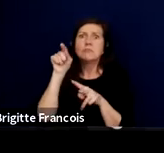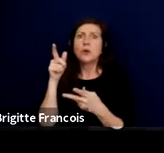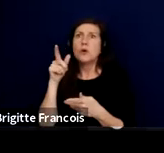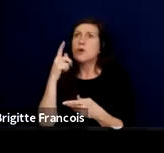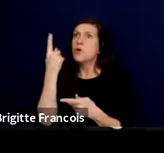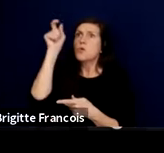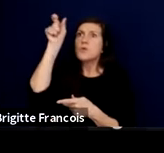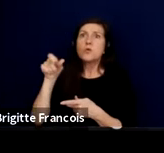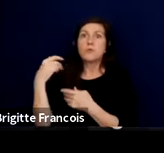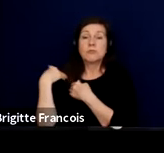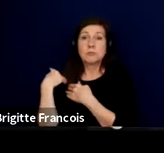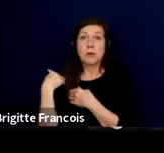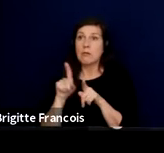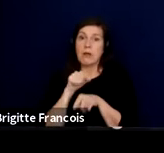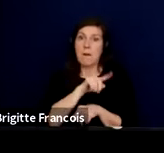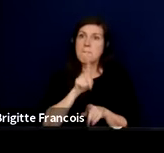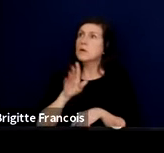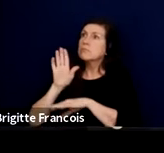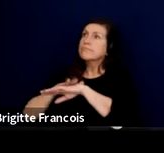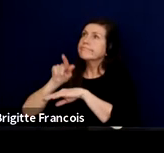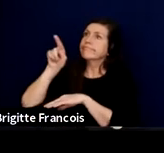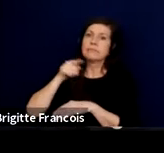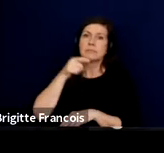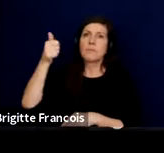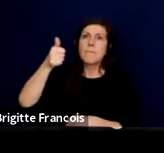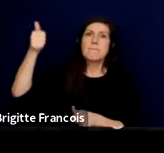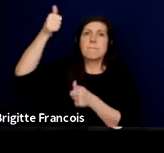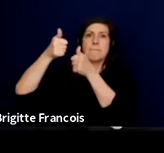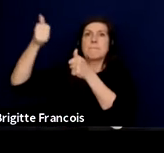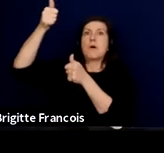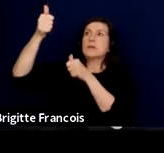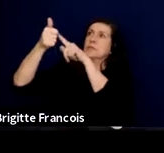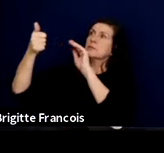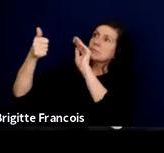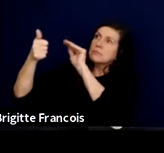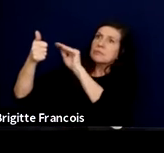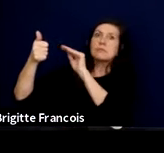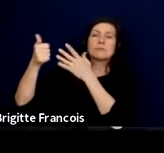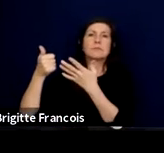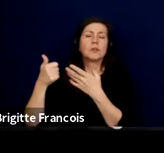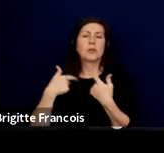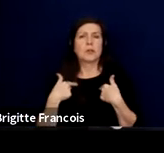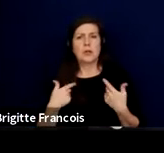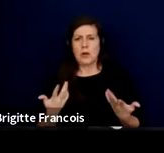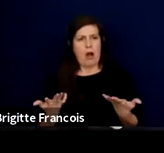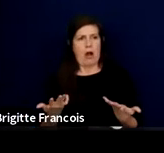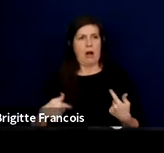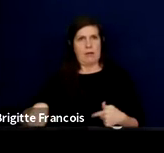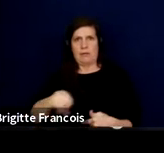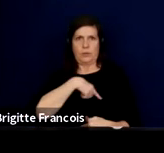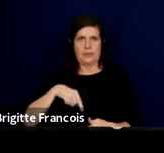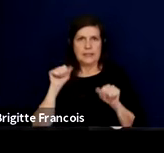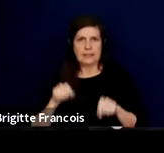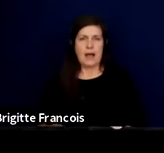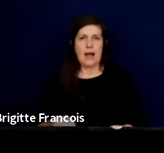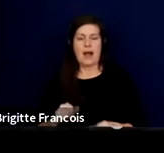your boss in order to get this situation fixed? Or what do you think about this? How can we improve the situation?